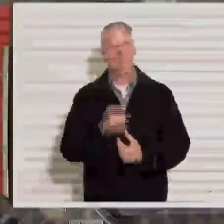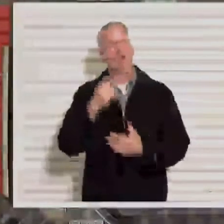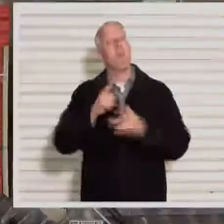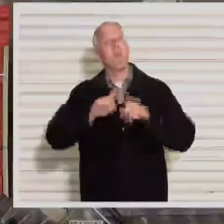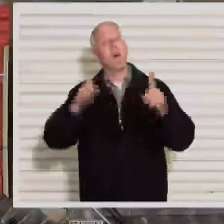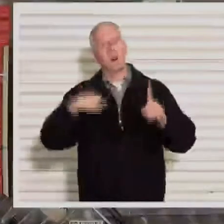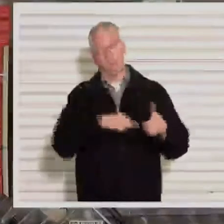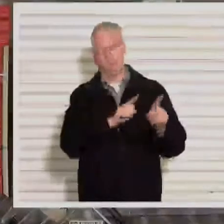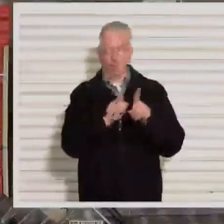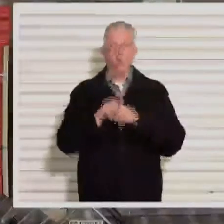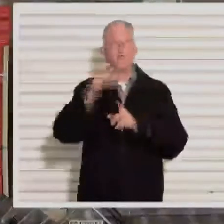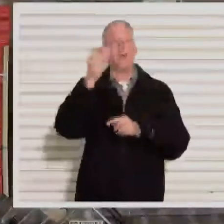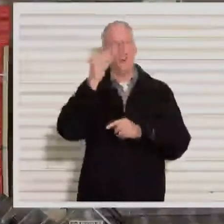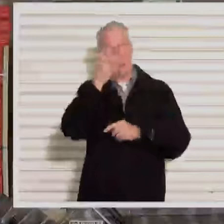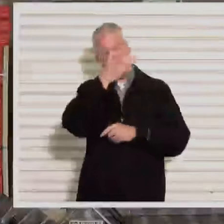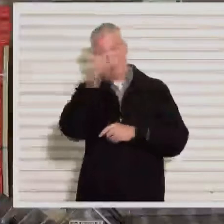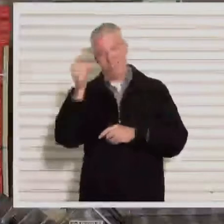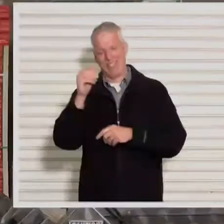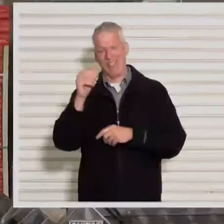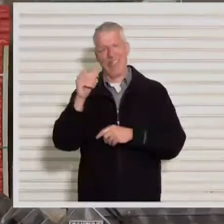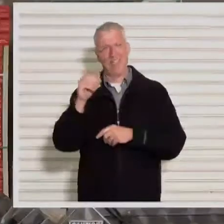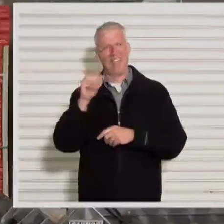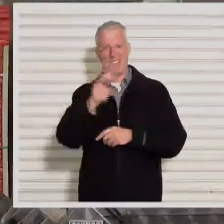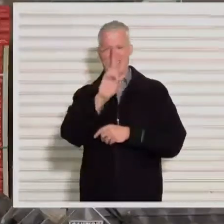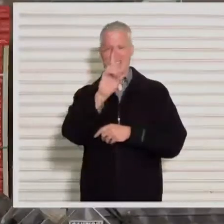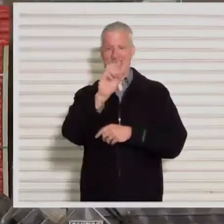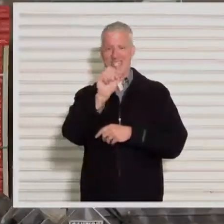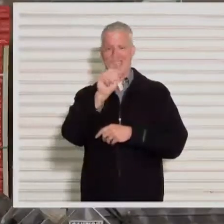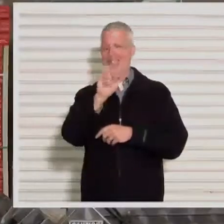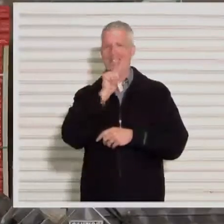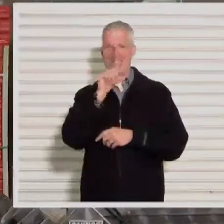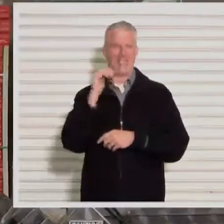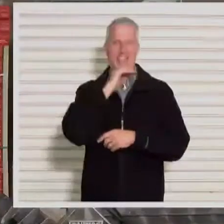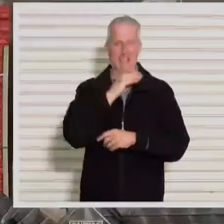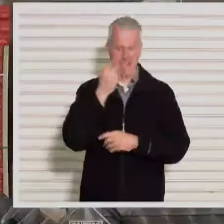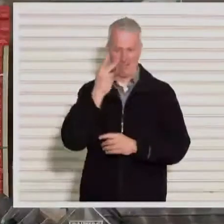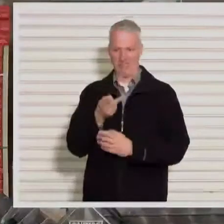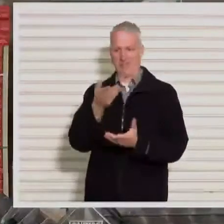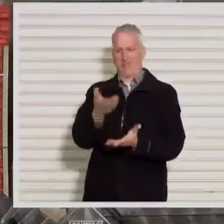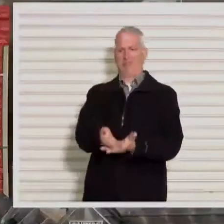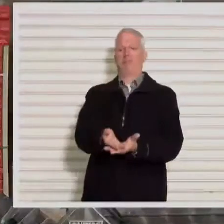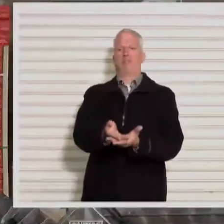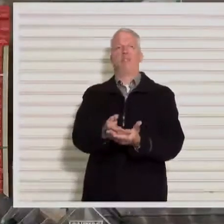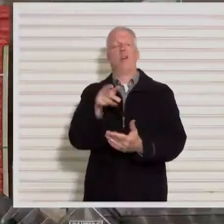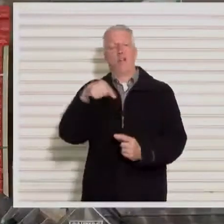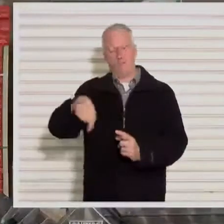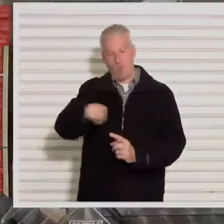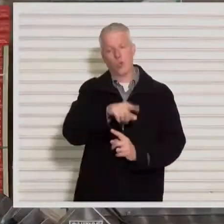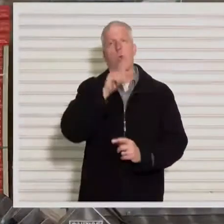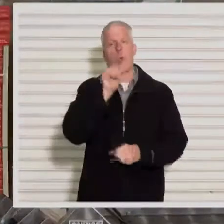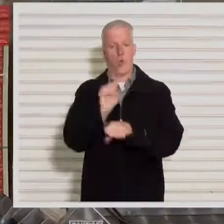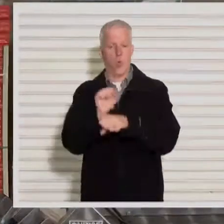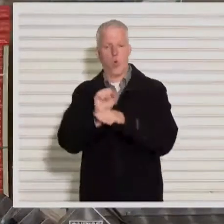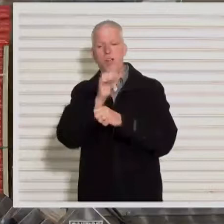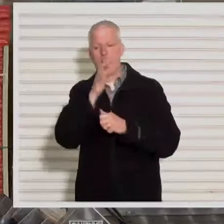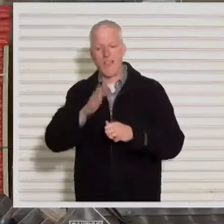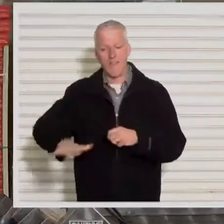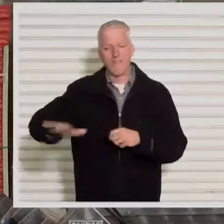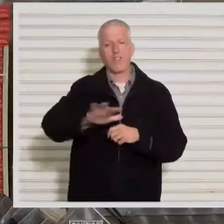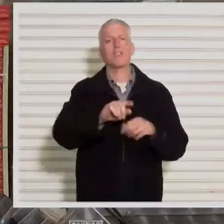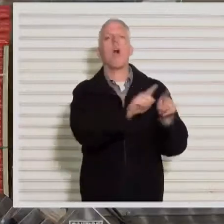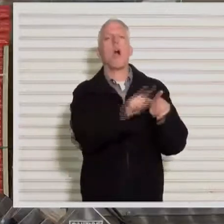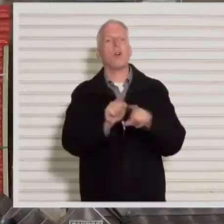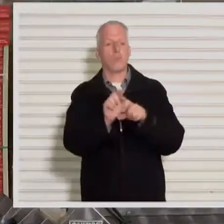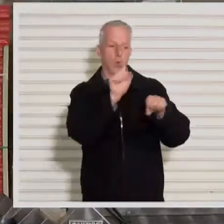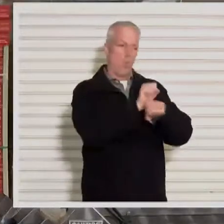also know, because the data doesn't lie, that today, those who work in the fields, those who work